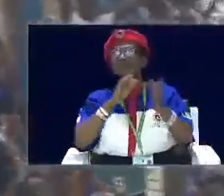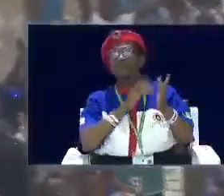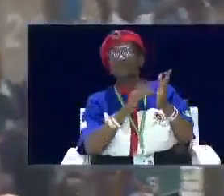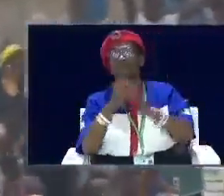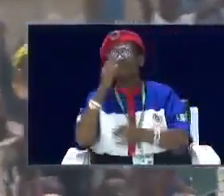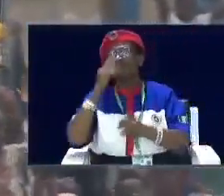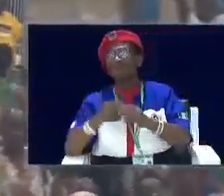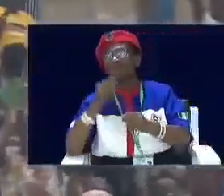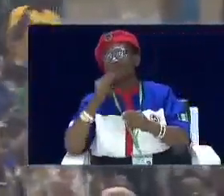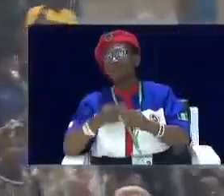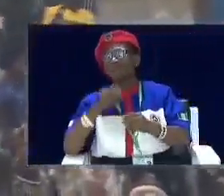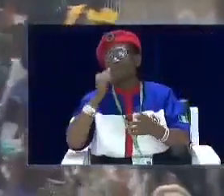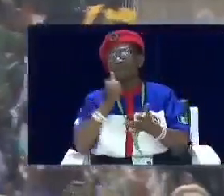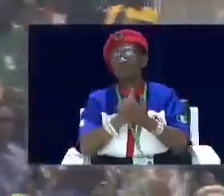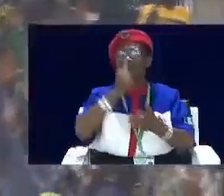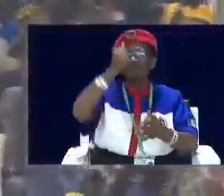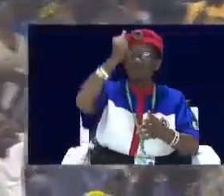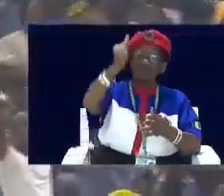Yo, Darafoni.